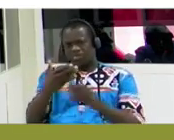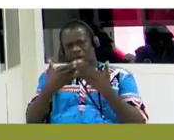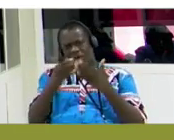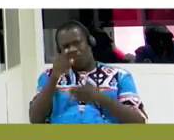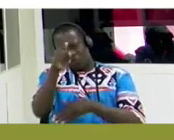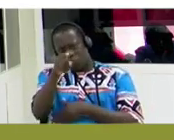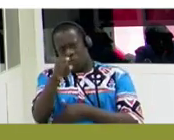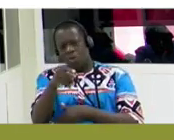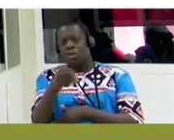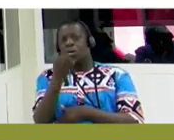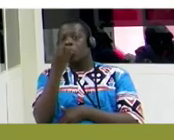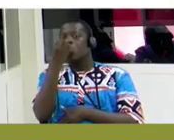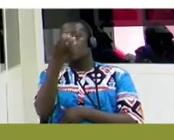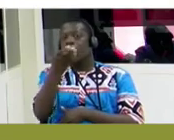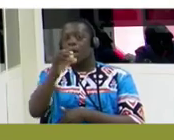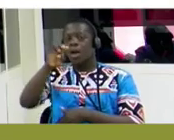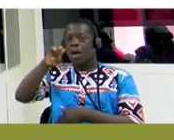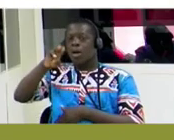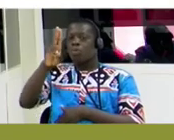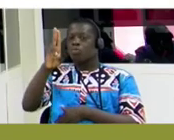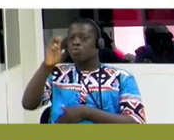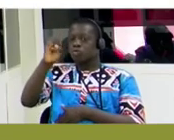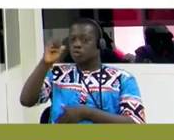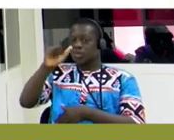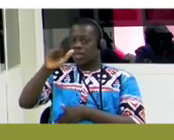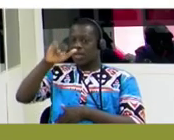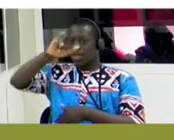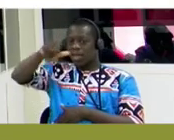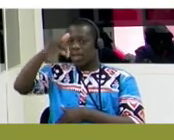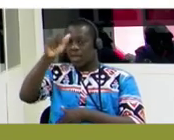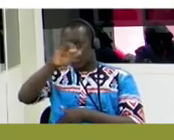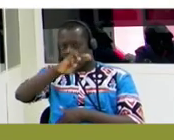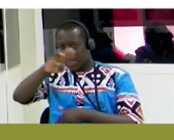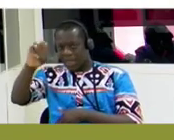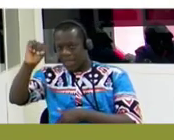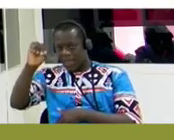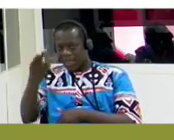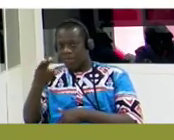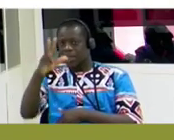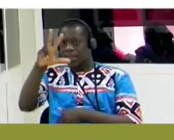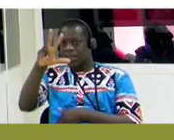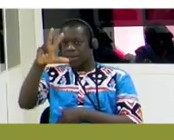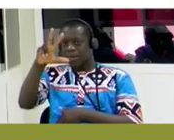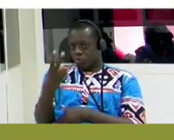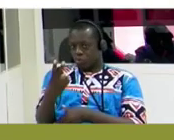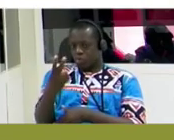Musa Jammeh, he was a 002. Alma Momane, staff sergeant.